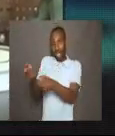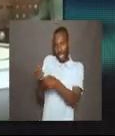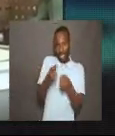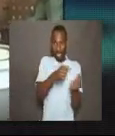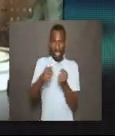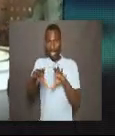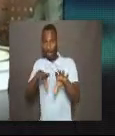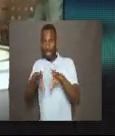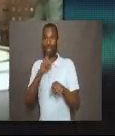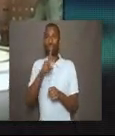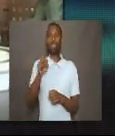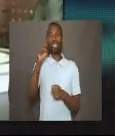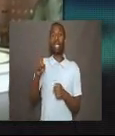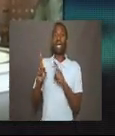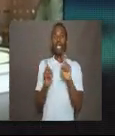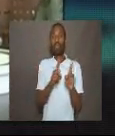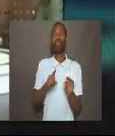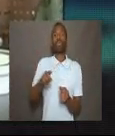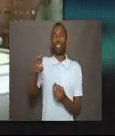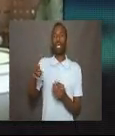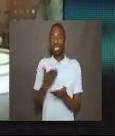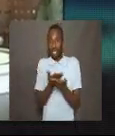transforms into steam.